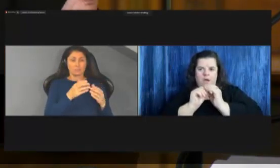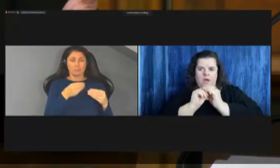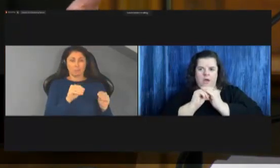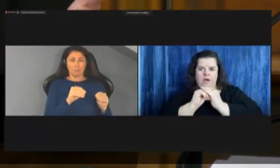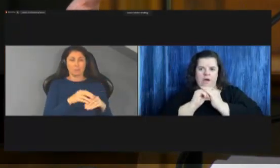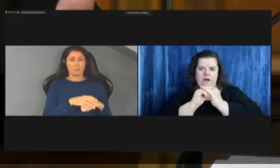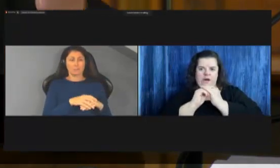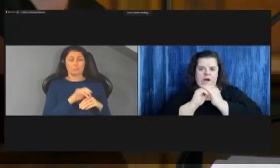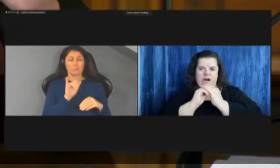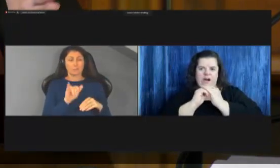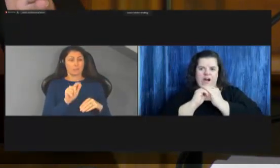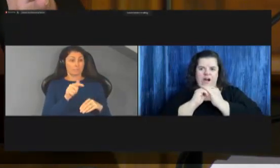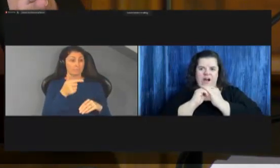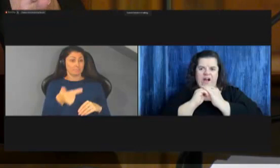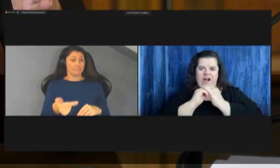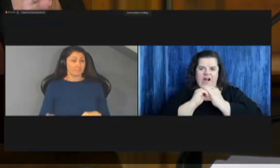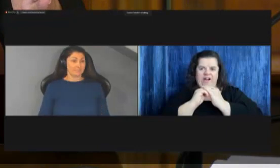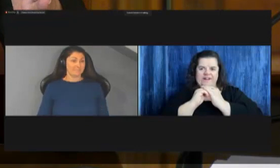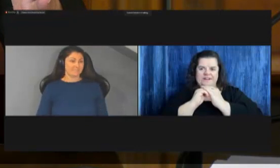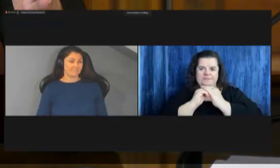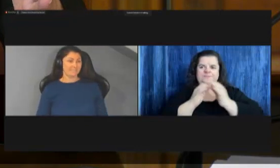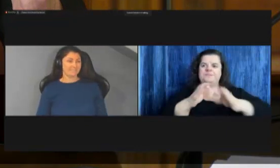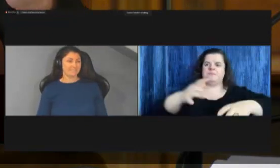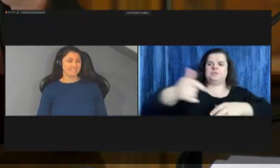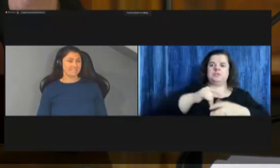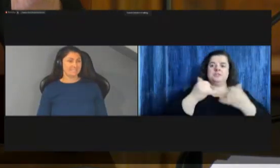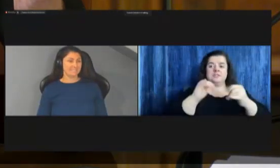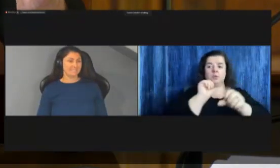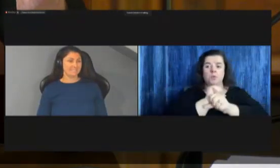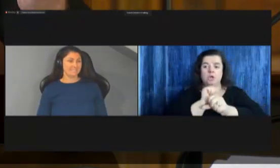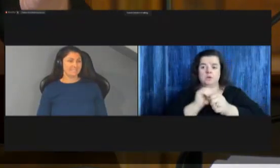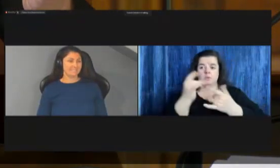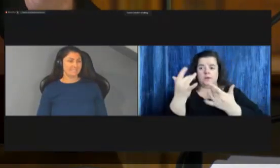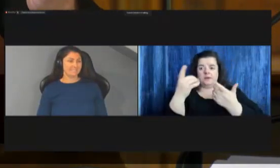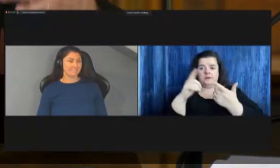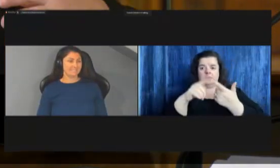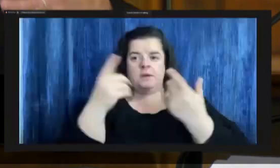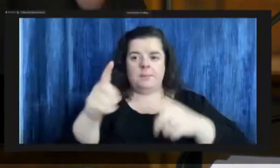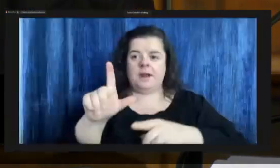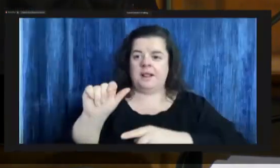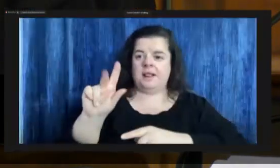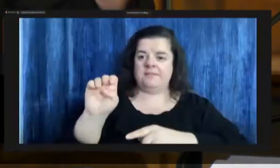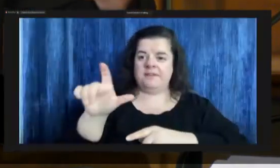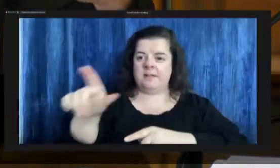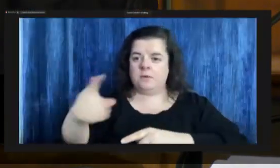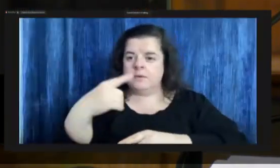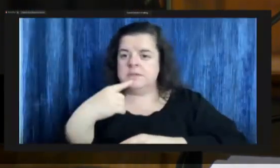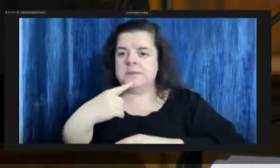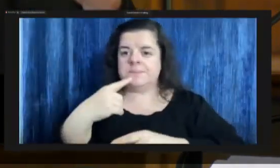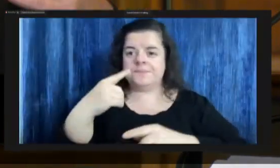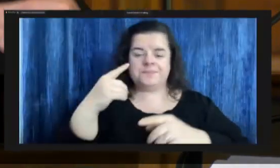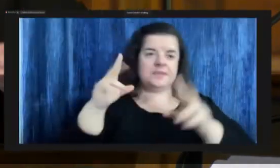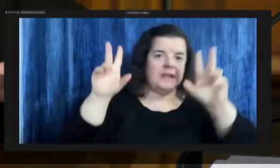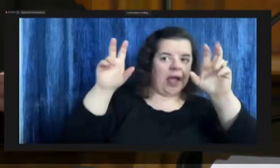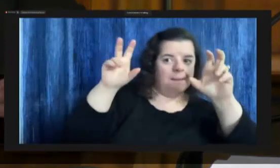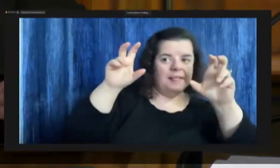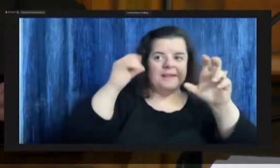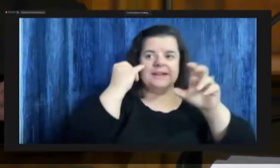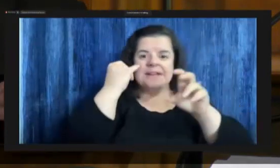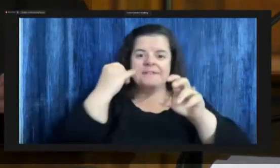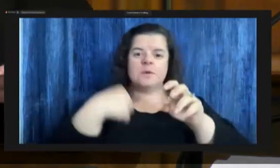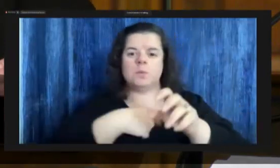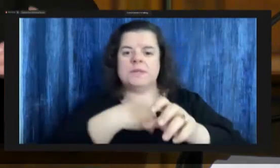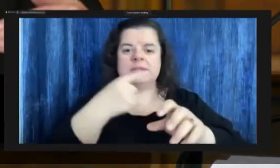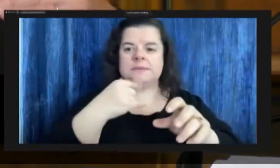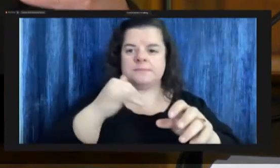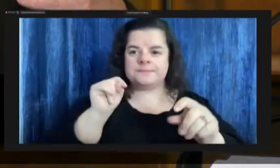And that's still work to do. What I think we're all, what Councilman Lavelle was saying is that hypothetically, if we reduce both